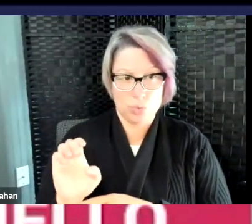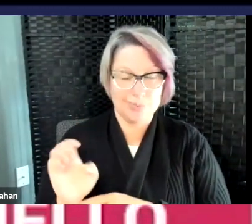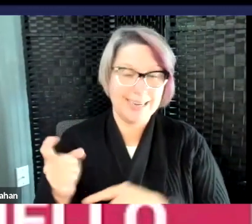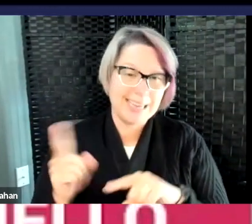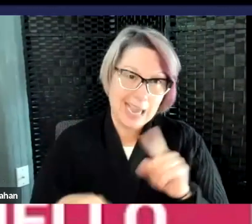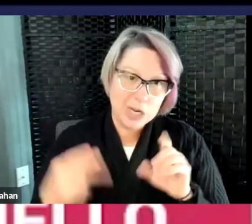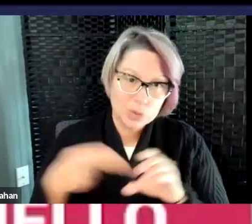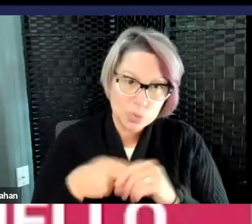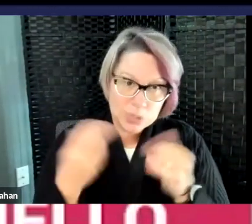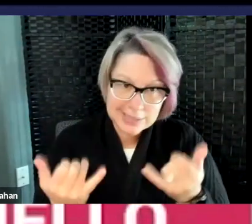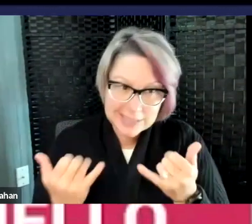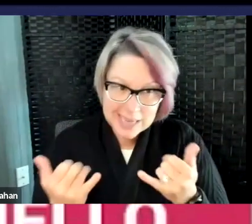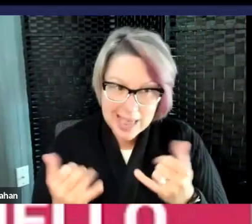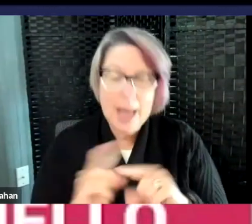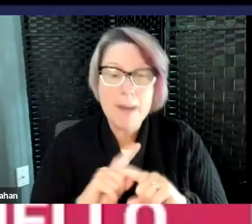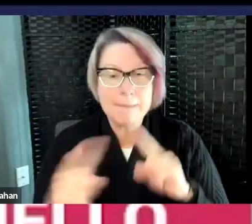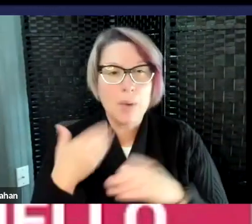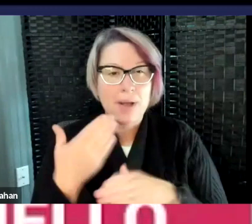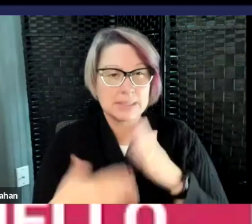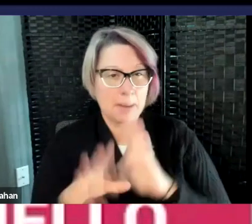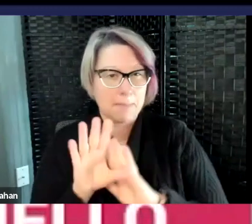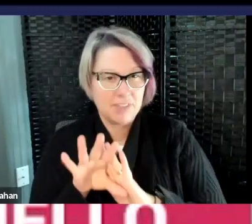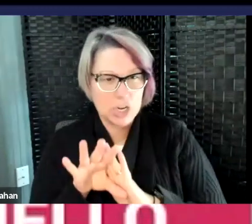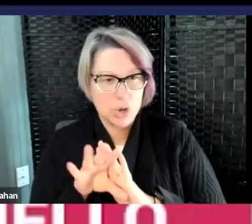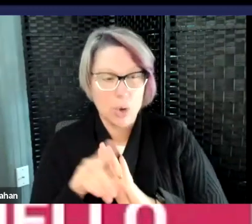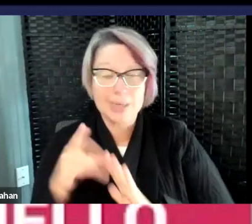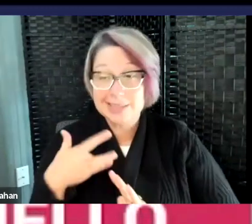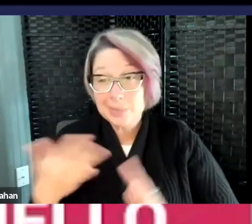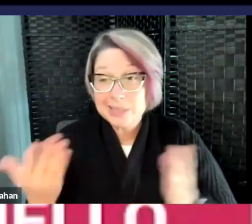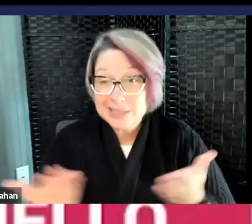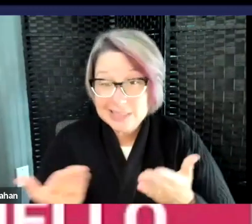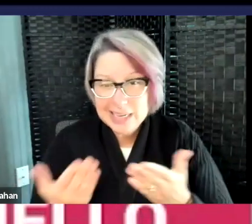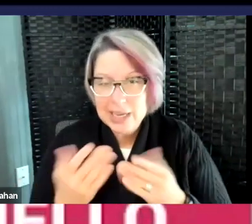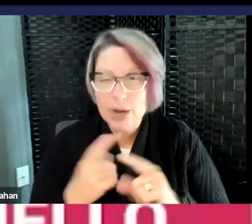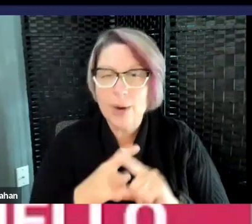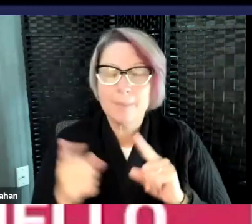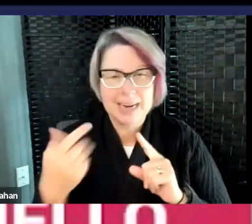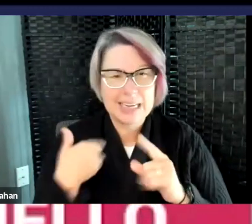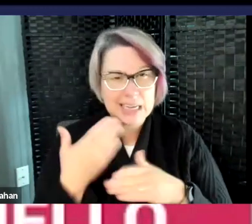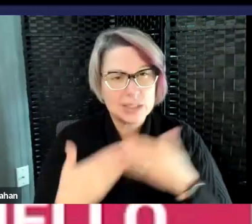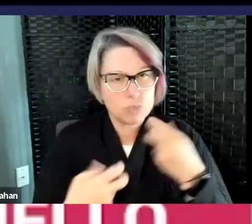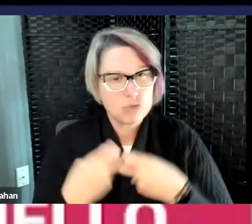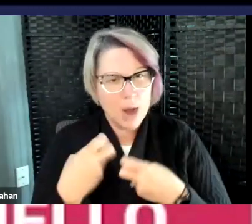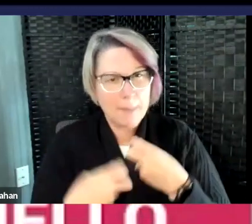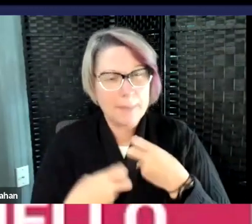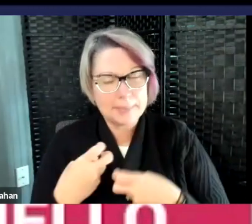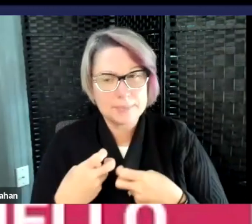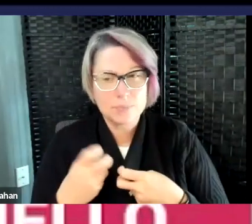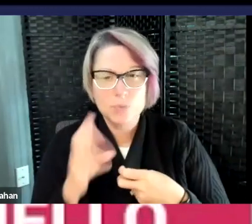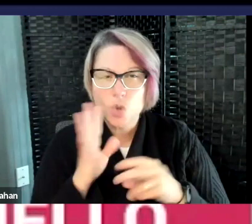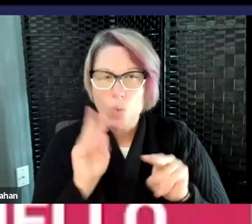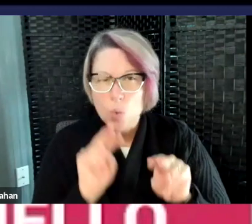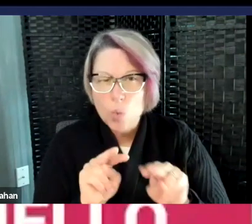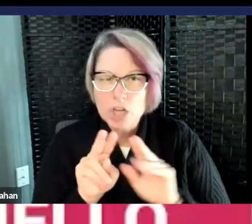today, but we have some videos from him, and he's usually here to help us. And he has some problems. And so we're going to watch some videos from